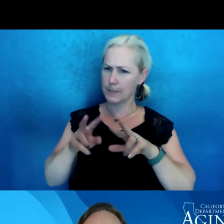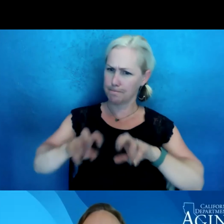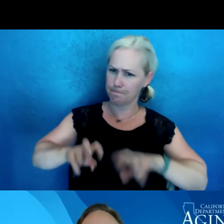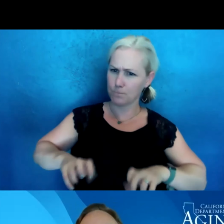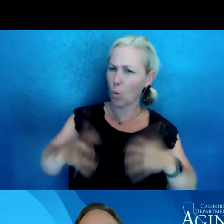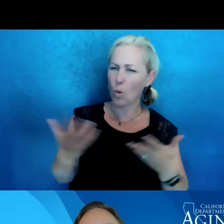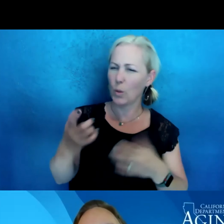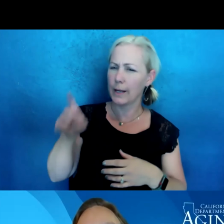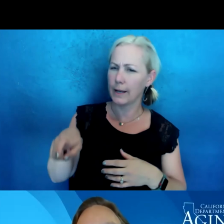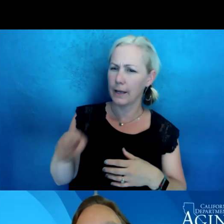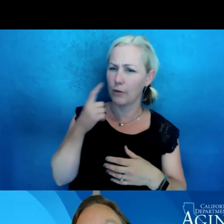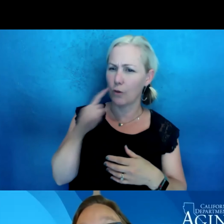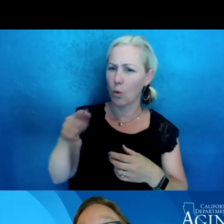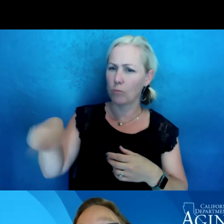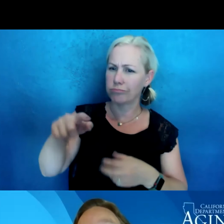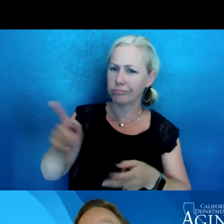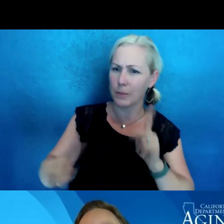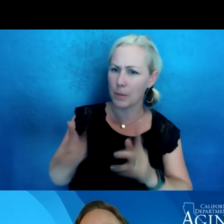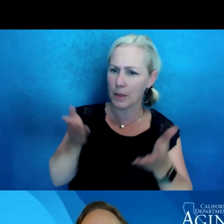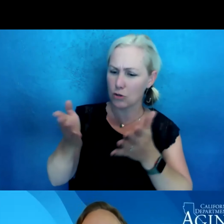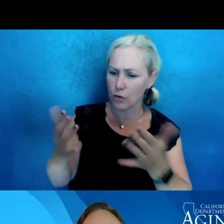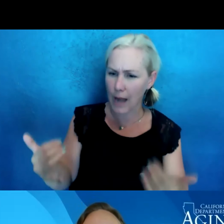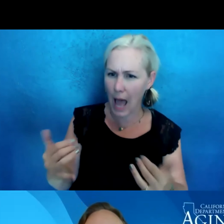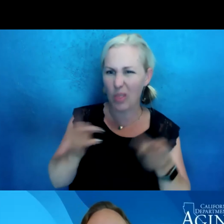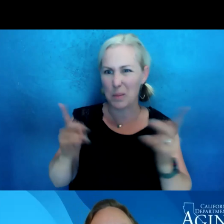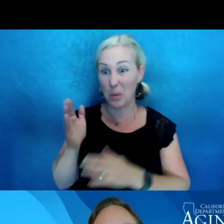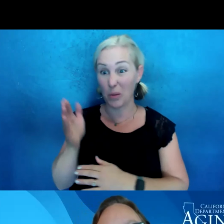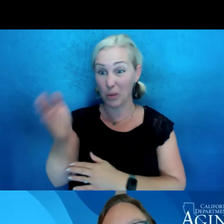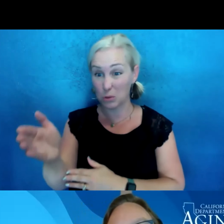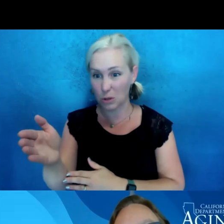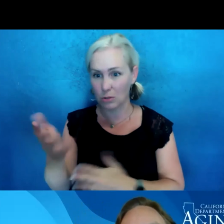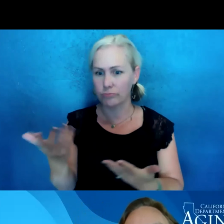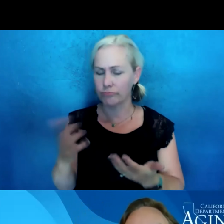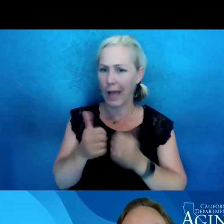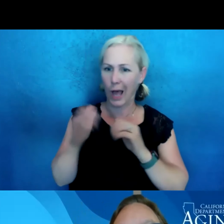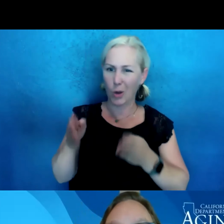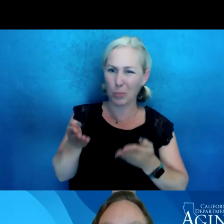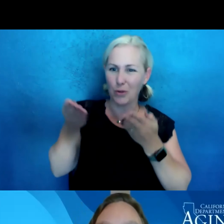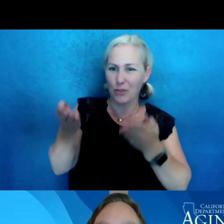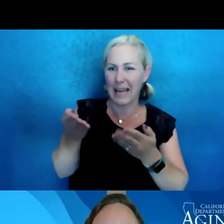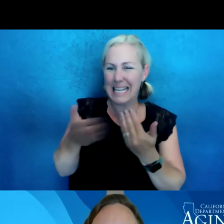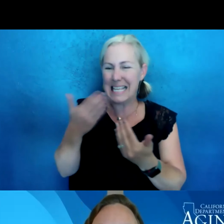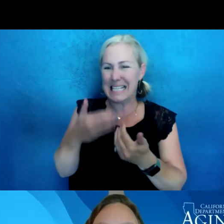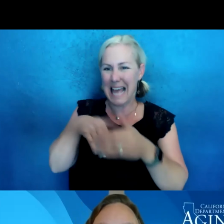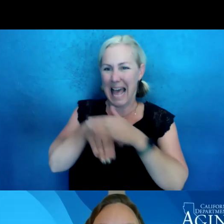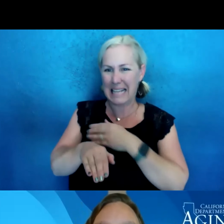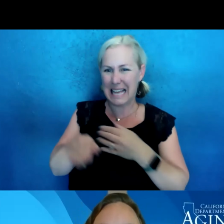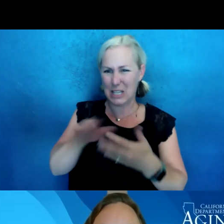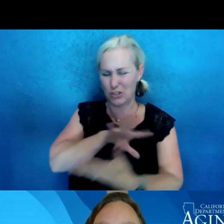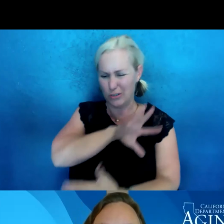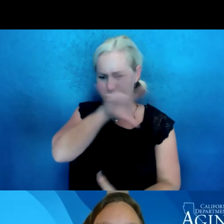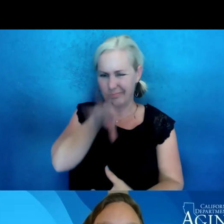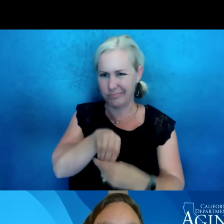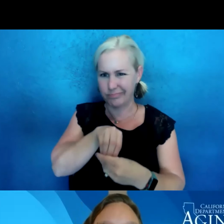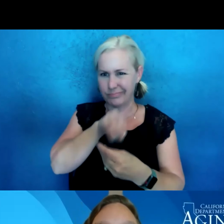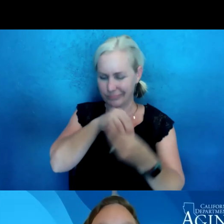needed for the people they serve now and the people of the future to provide that easy access to comprehensive services that help us live